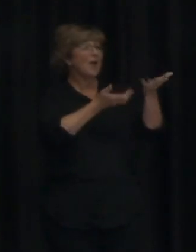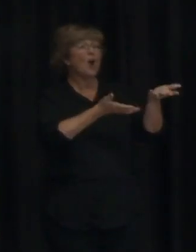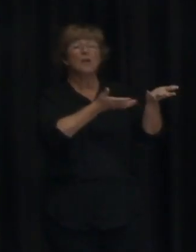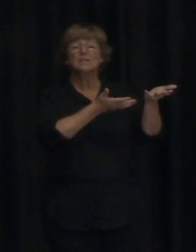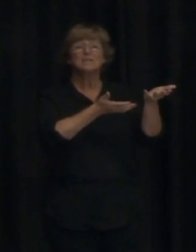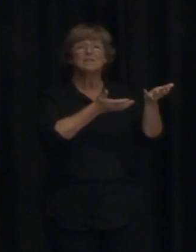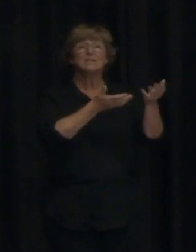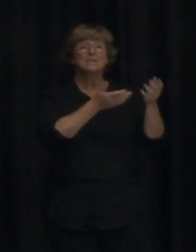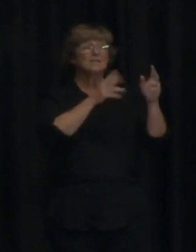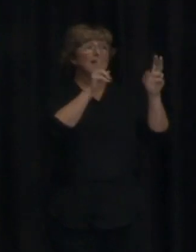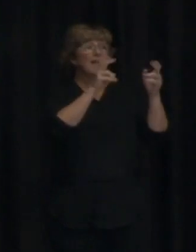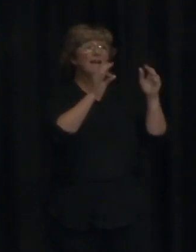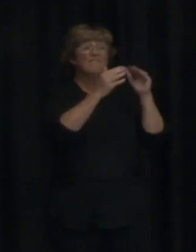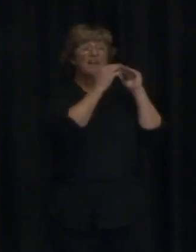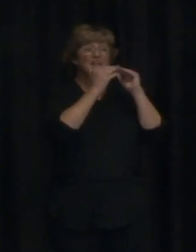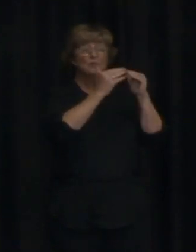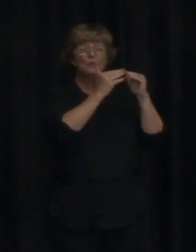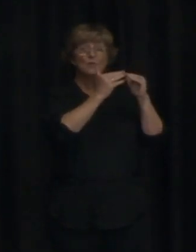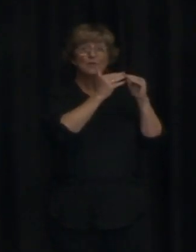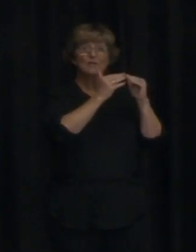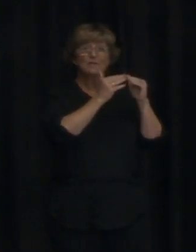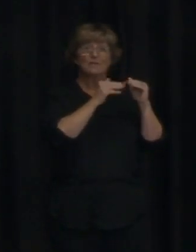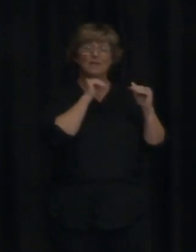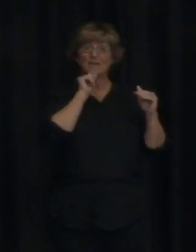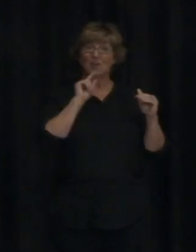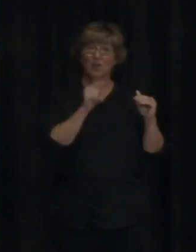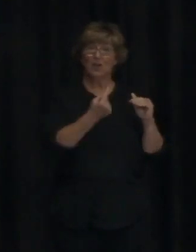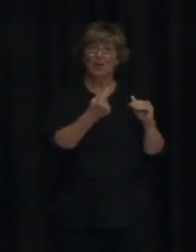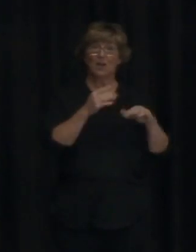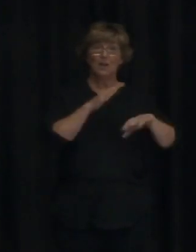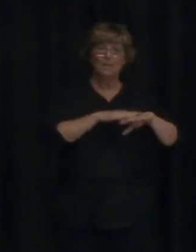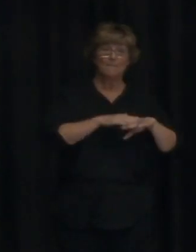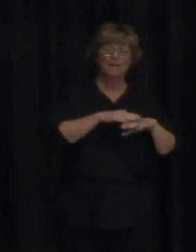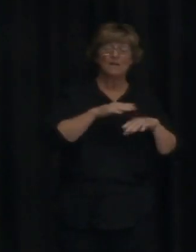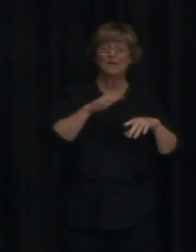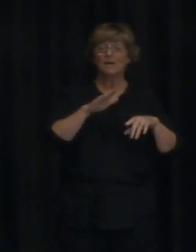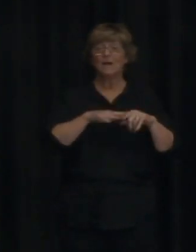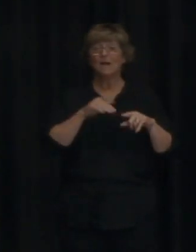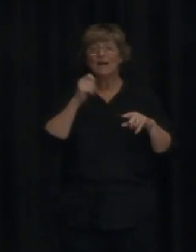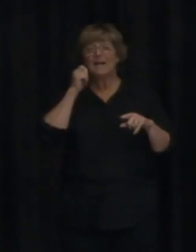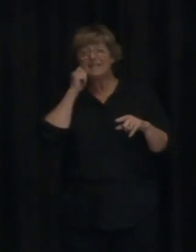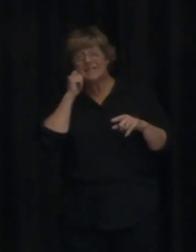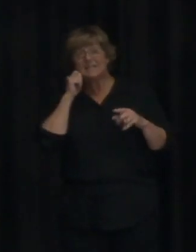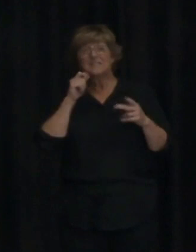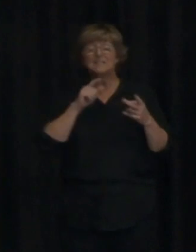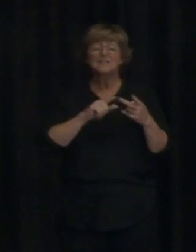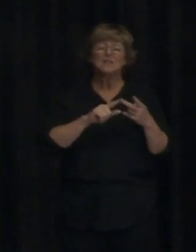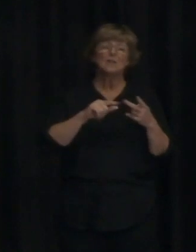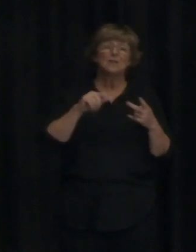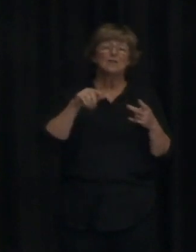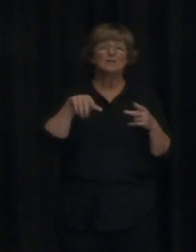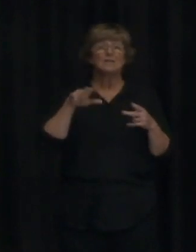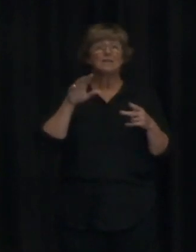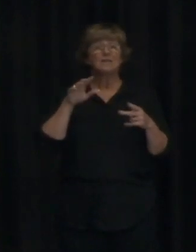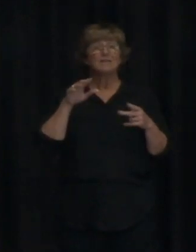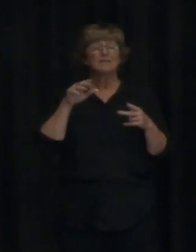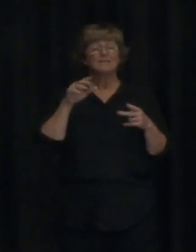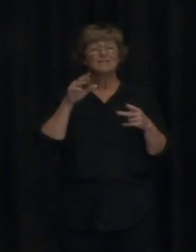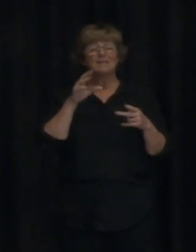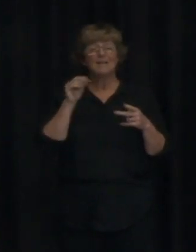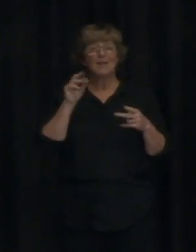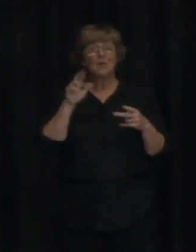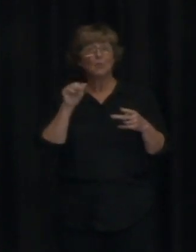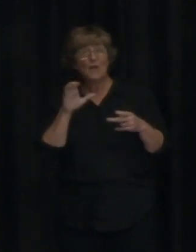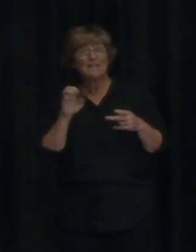of us, the issue of equity. And that's not just on the basis of race or ethnicity, it's also gender equity. unless you